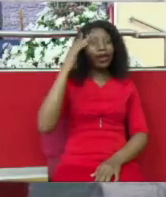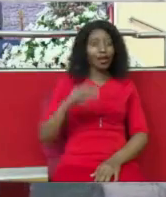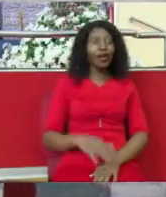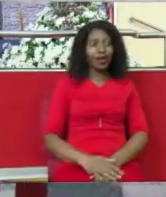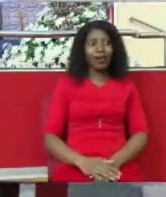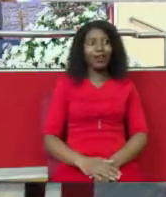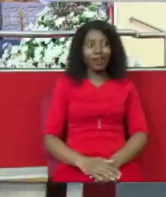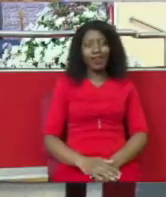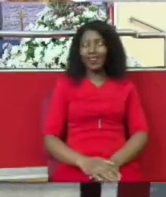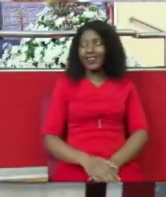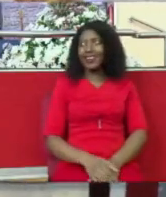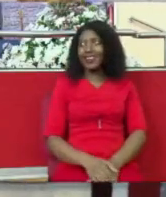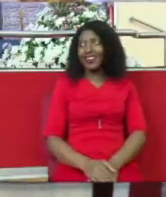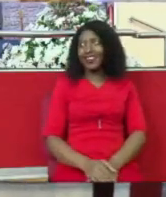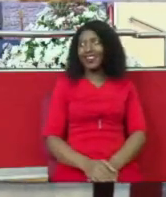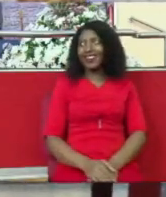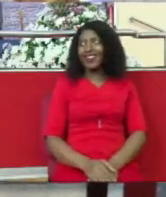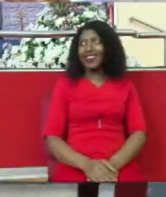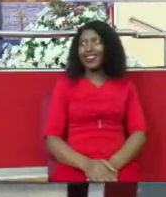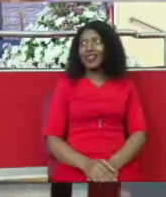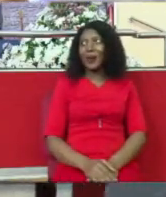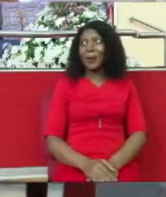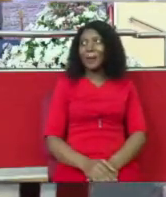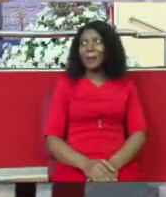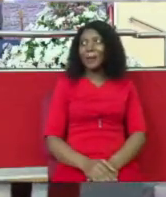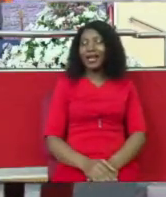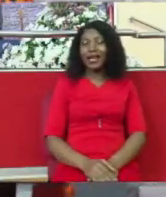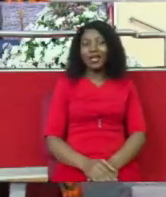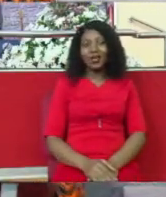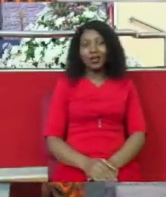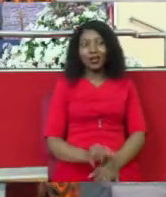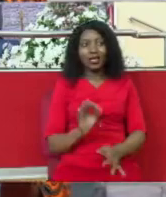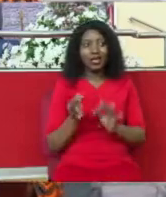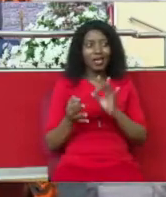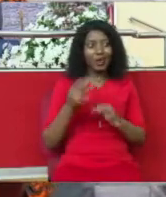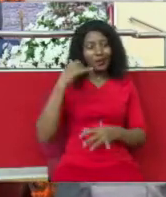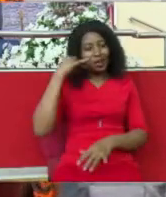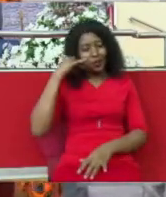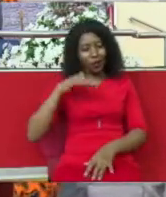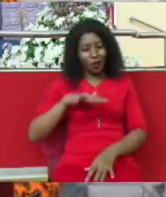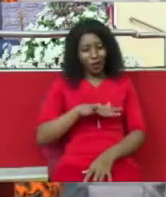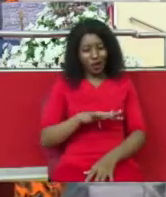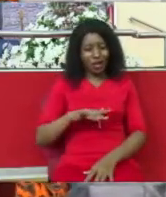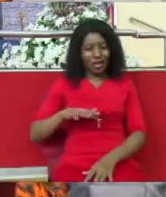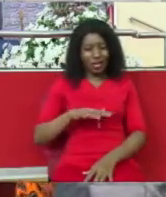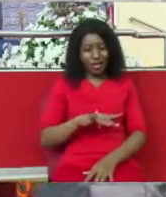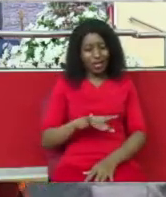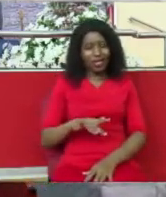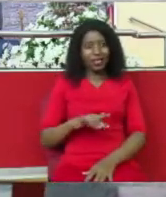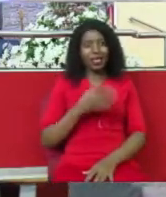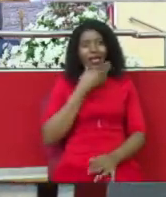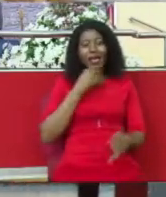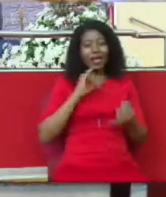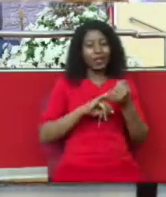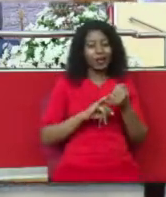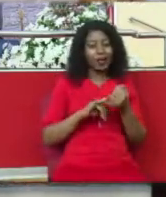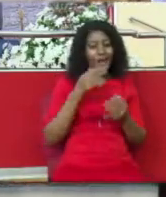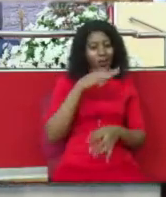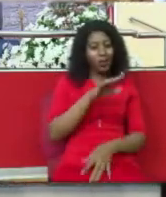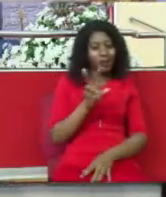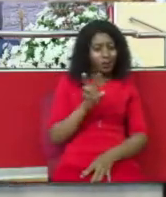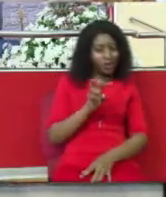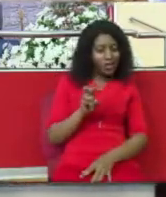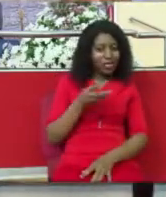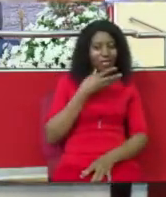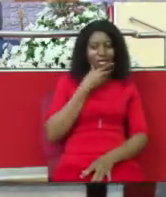when do you normally? So that just in case the phone rings when you're not there and your husband is there, ataona mtu wa